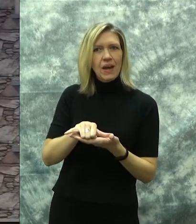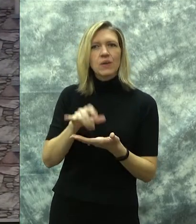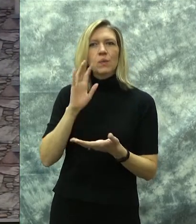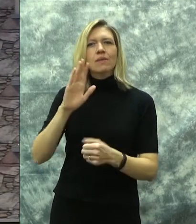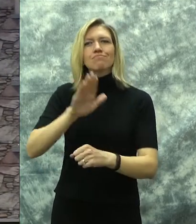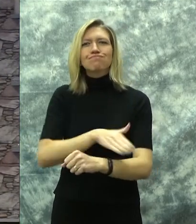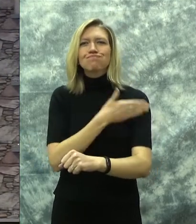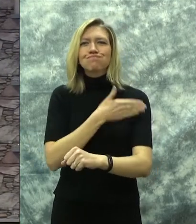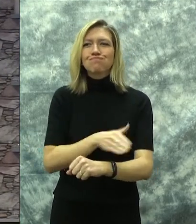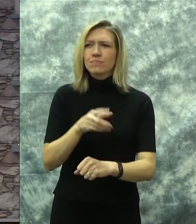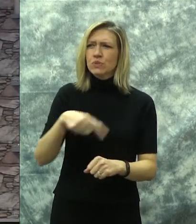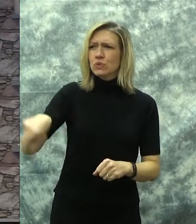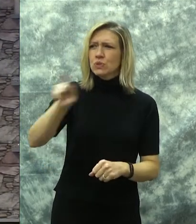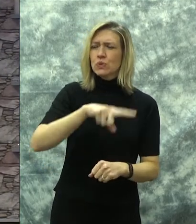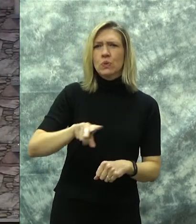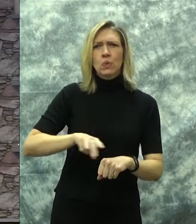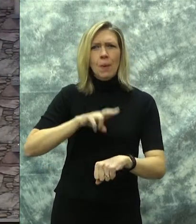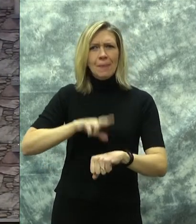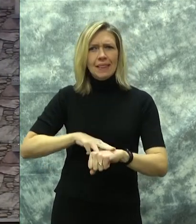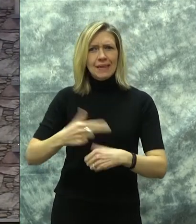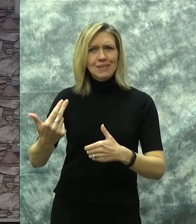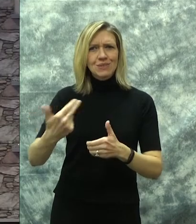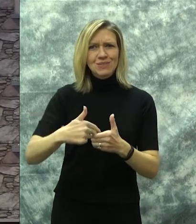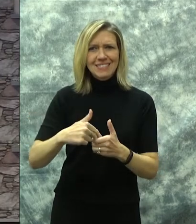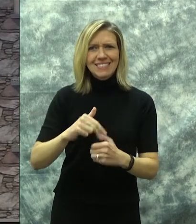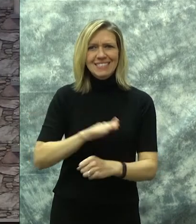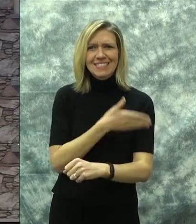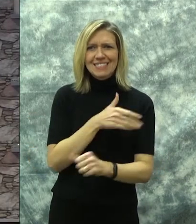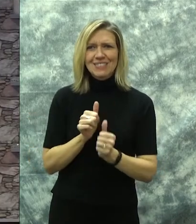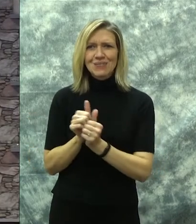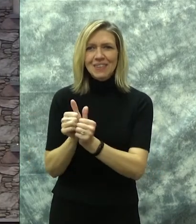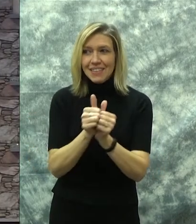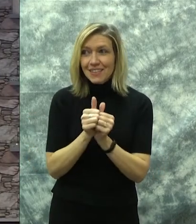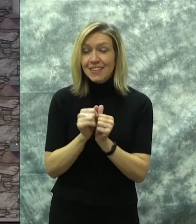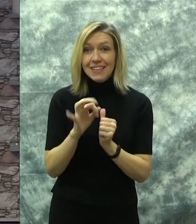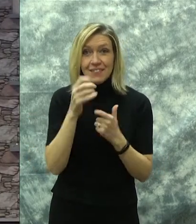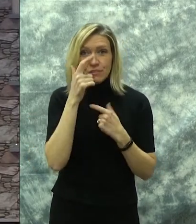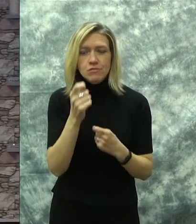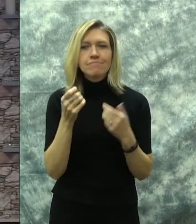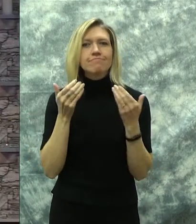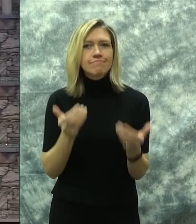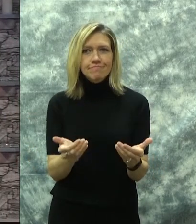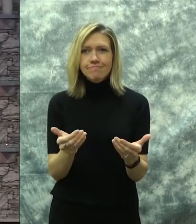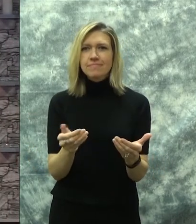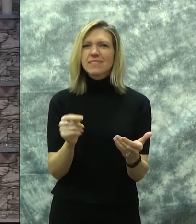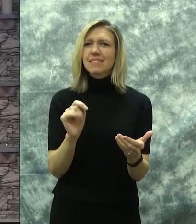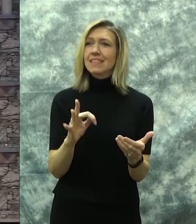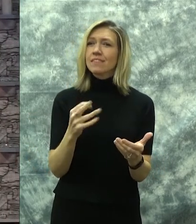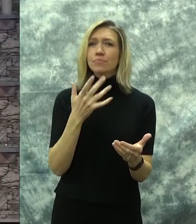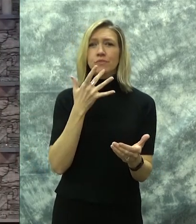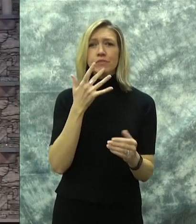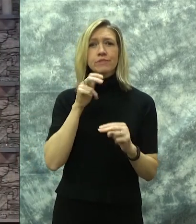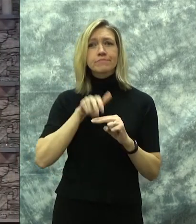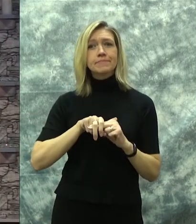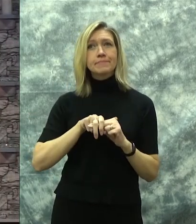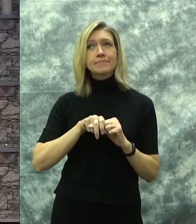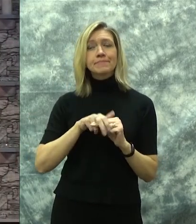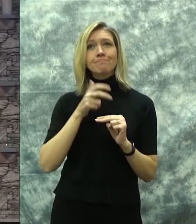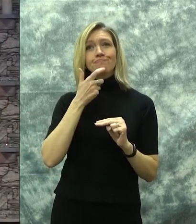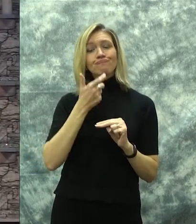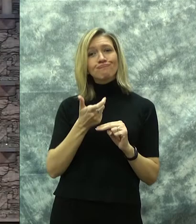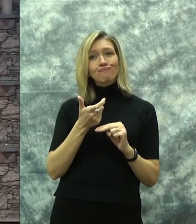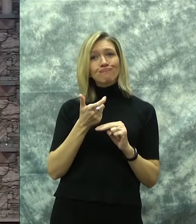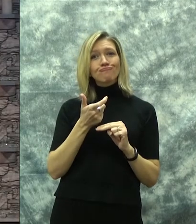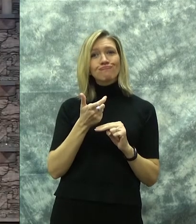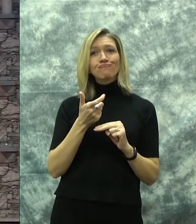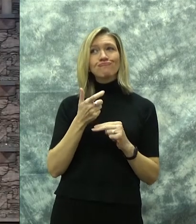guys normally sing with. And if you want to do that, you're welcome to. If you want to just stay seated and just kind of slide into the